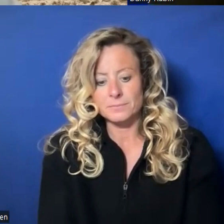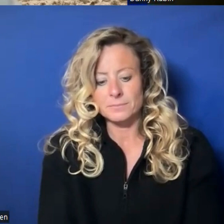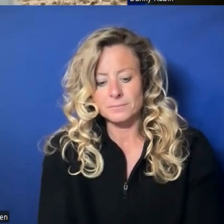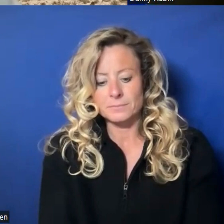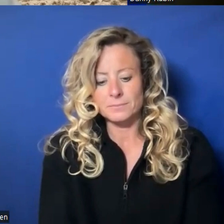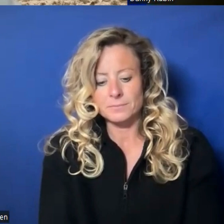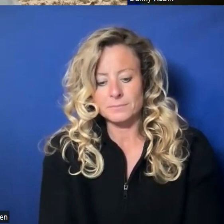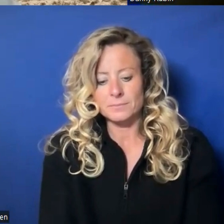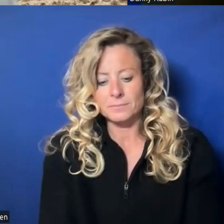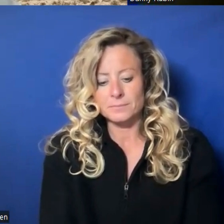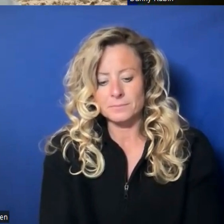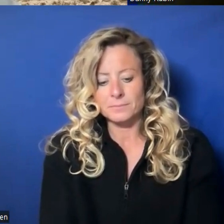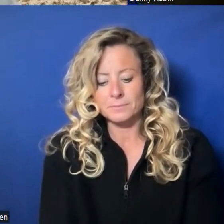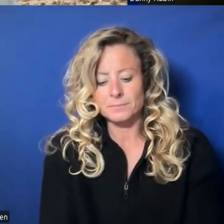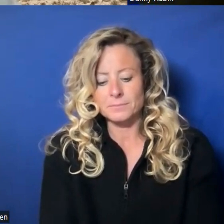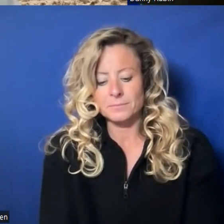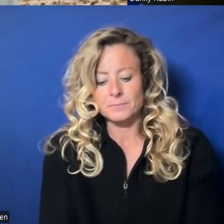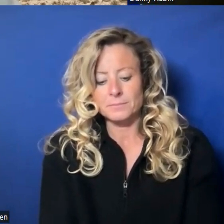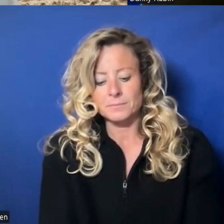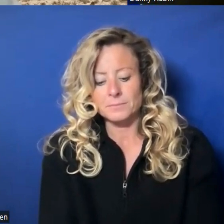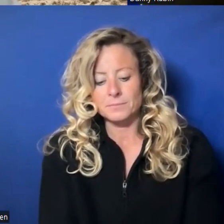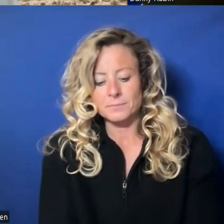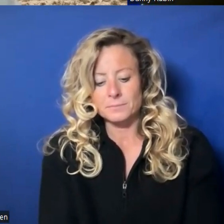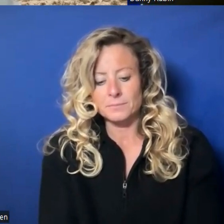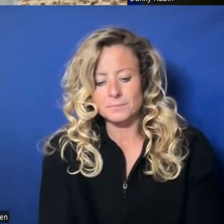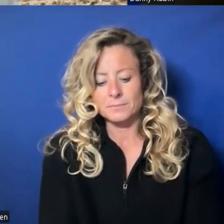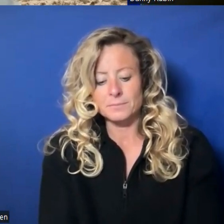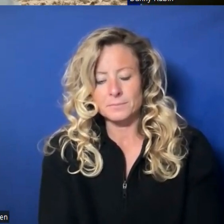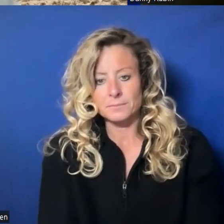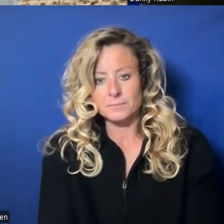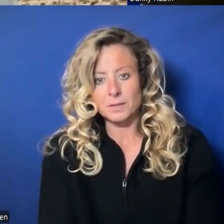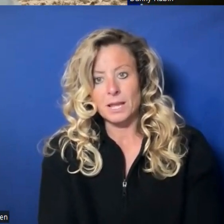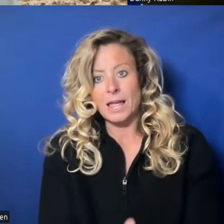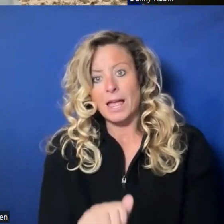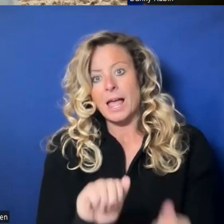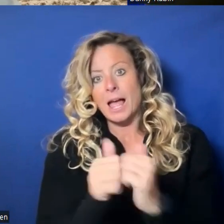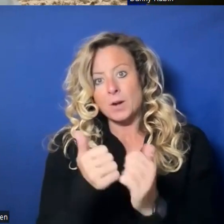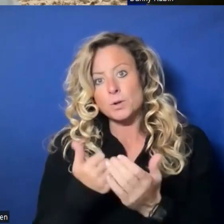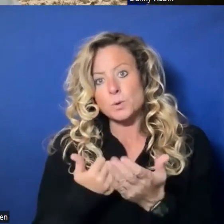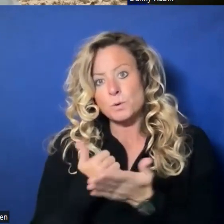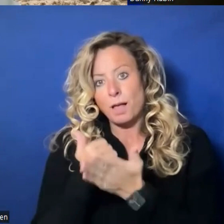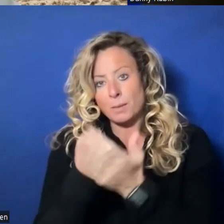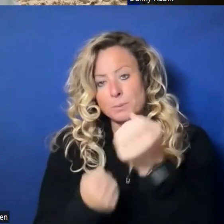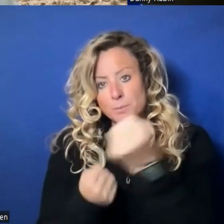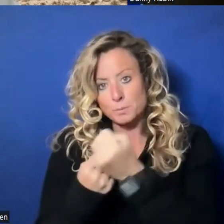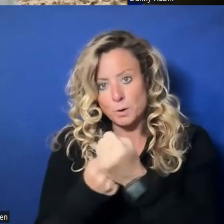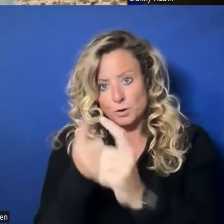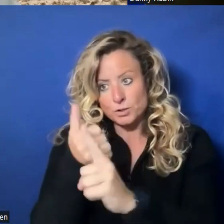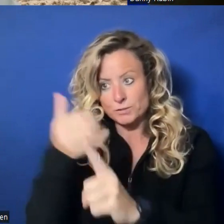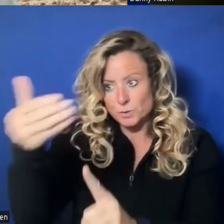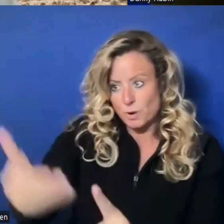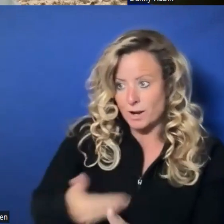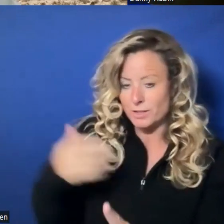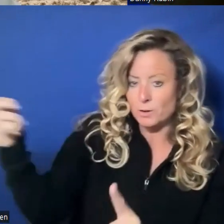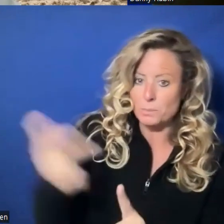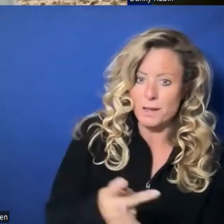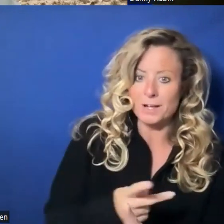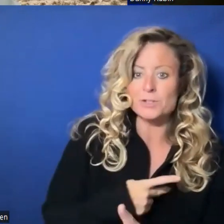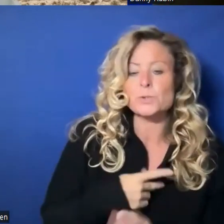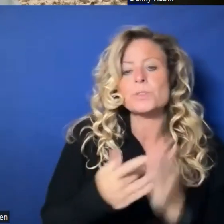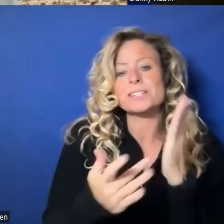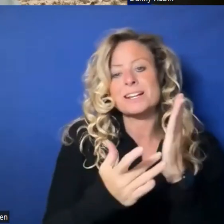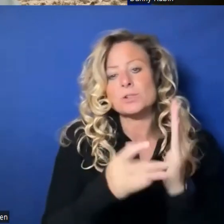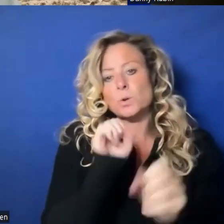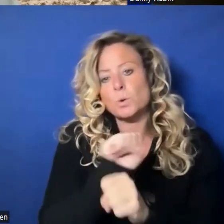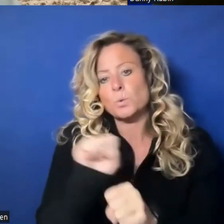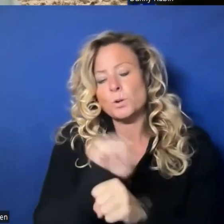So you have to like promote yourself so they hire you. And then you can go back to doing the technical work